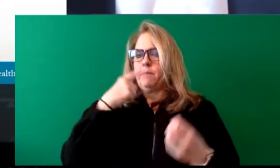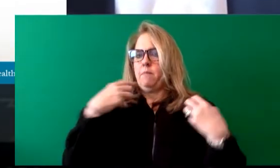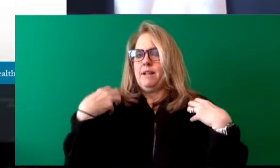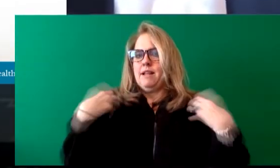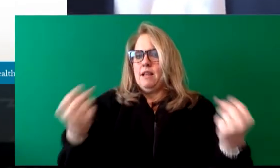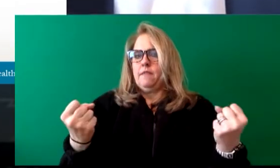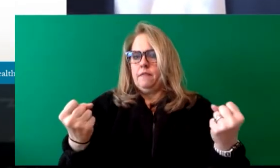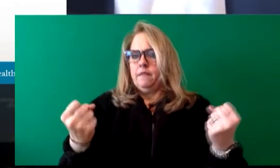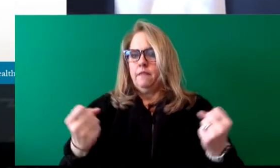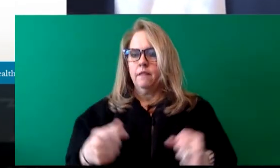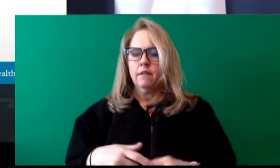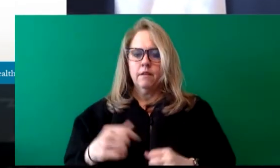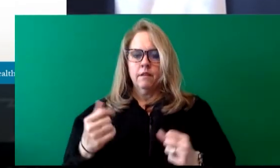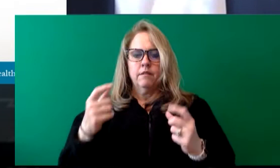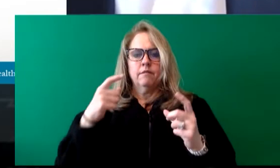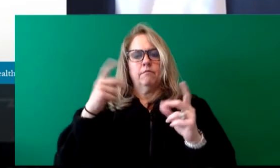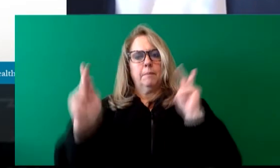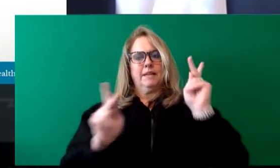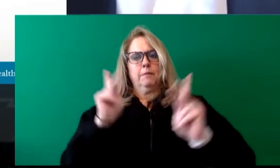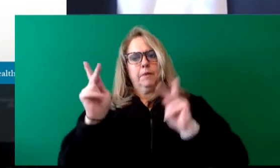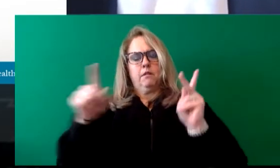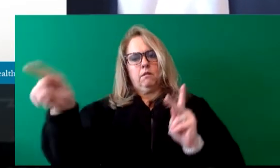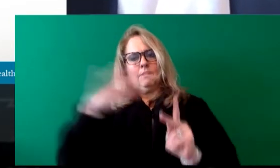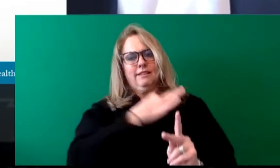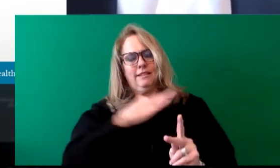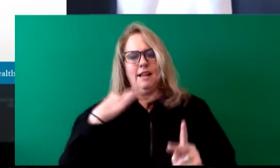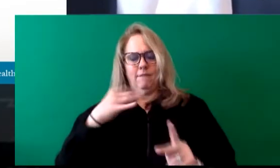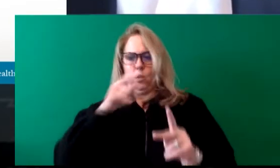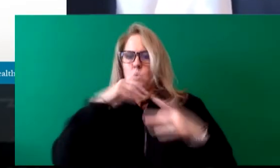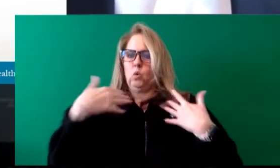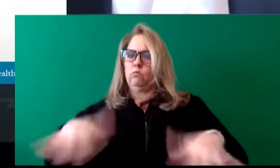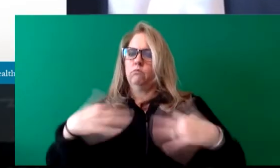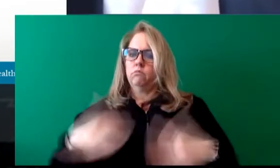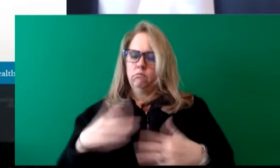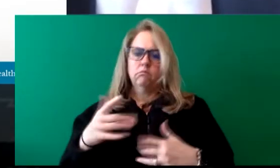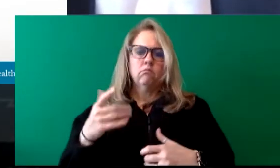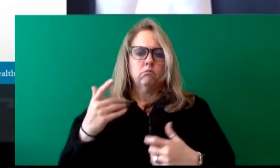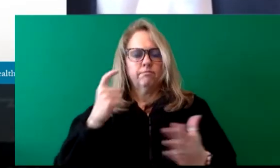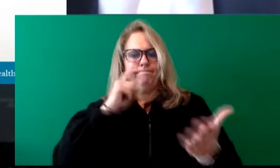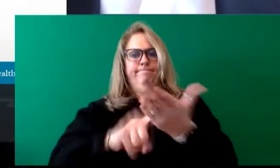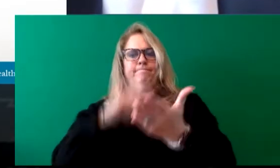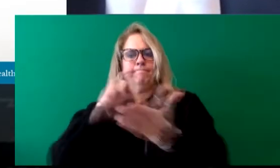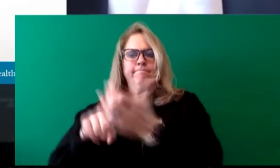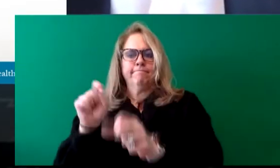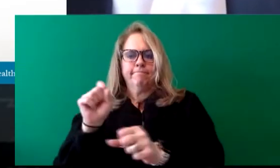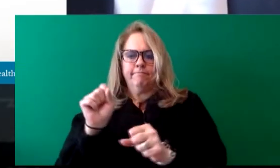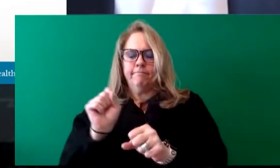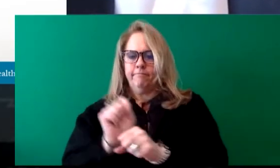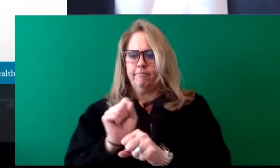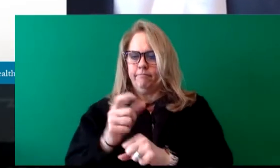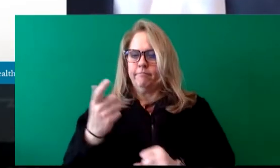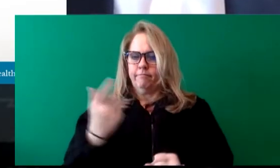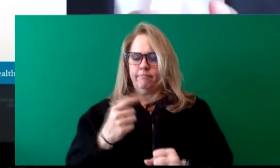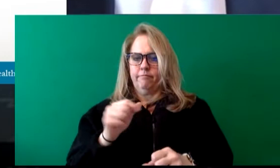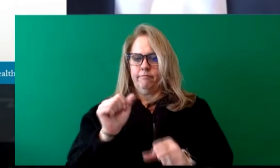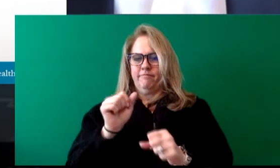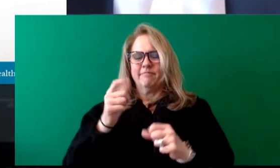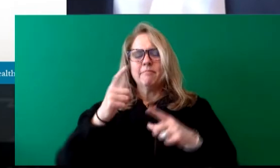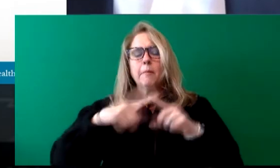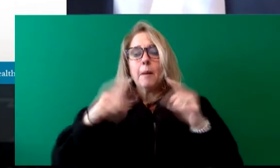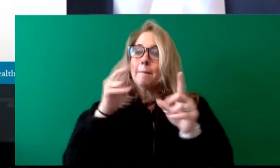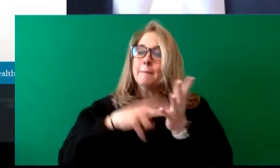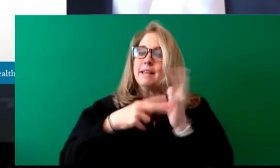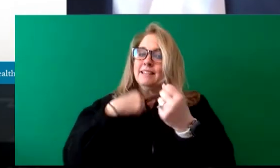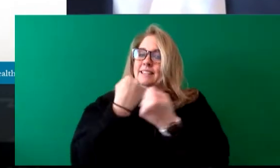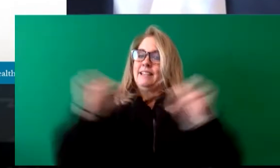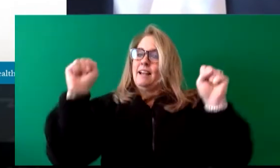long way to make a difference. But we're not quite out of the woods yet, and if I can use that analogy. As we navigate this response, and Fadi